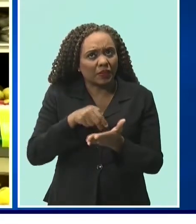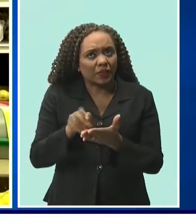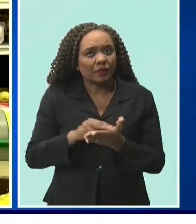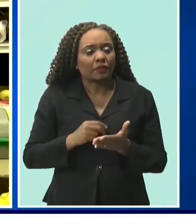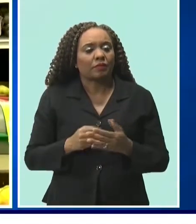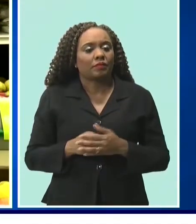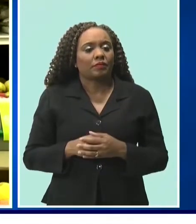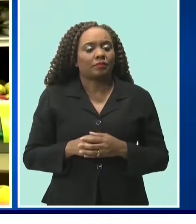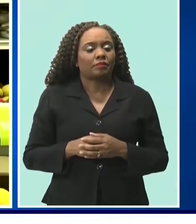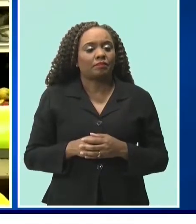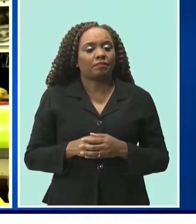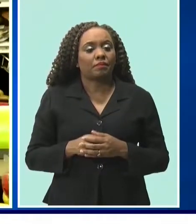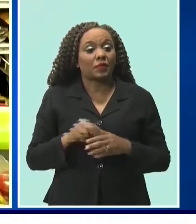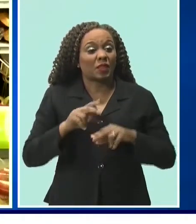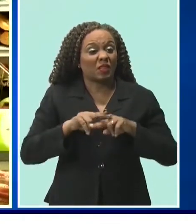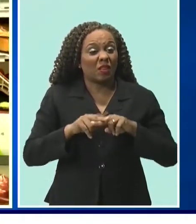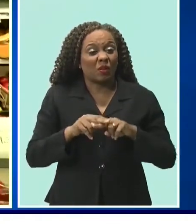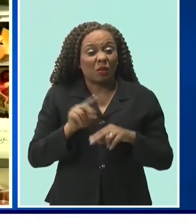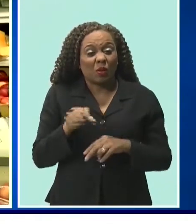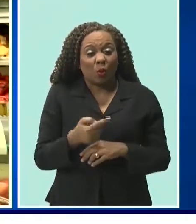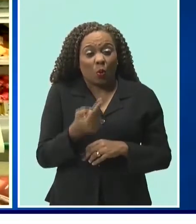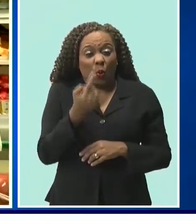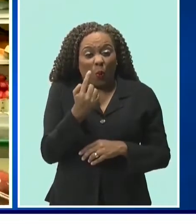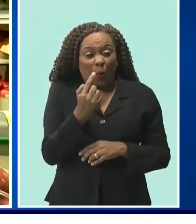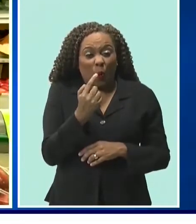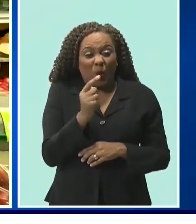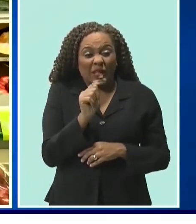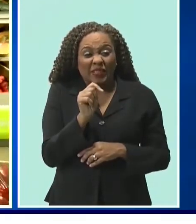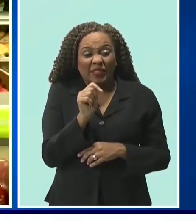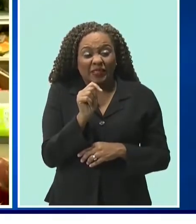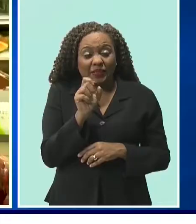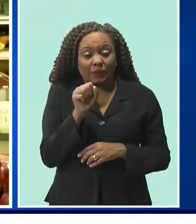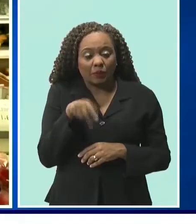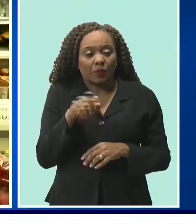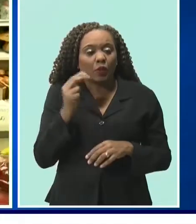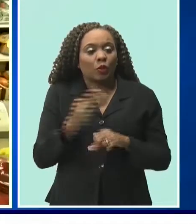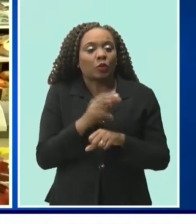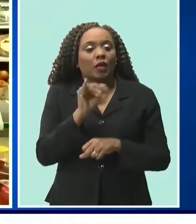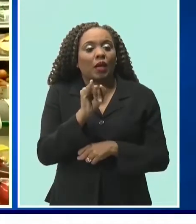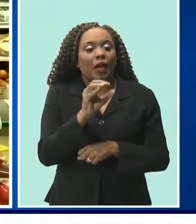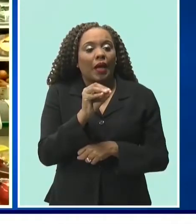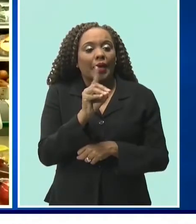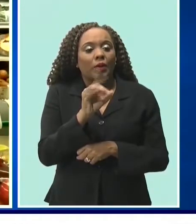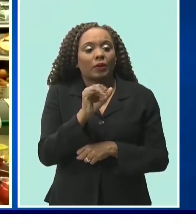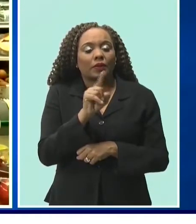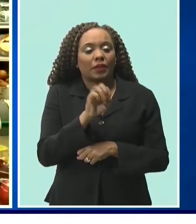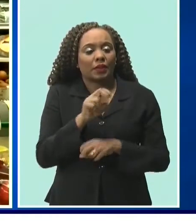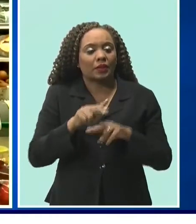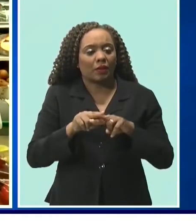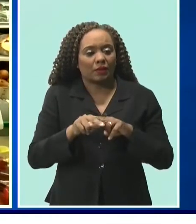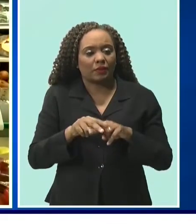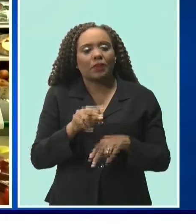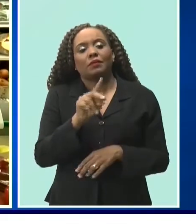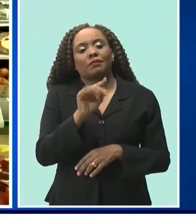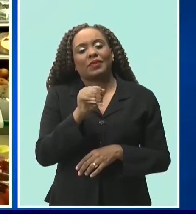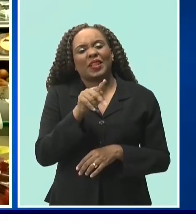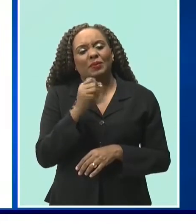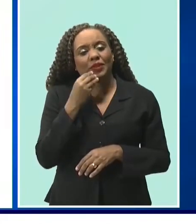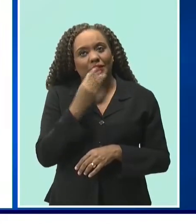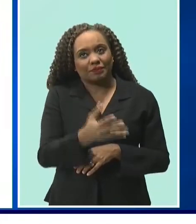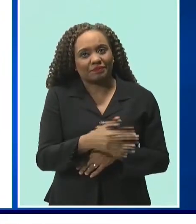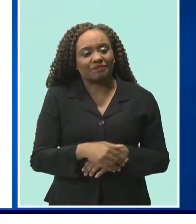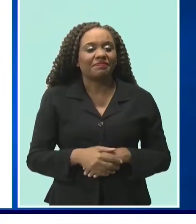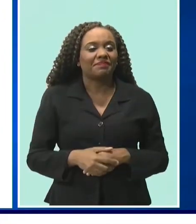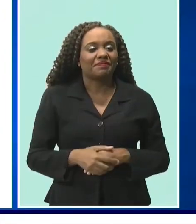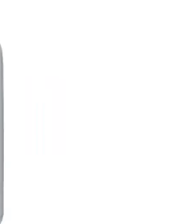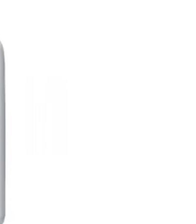to less than approximately 1 teaspoon and use iodized salt. These are some tips to help you cope with COVID-19.